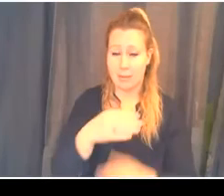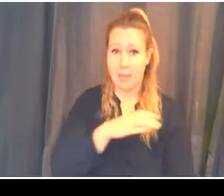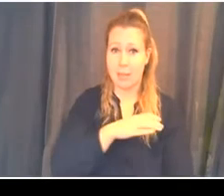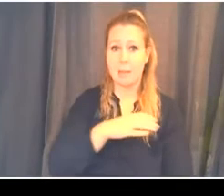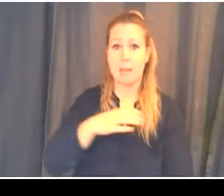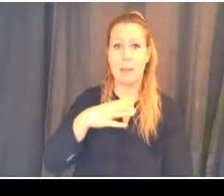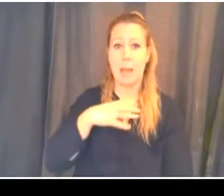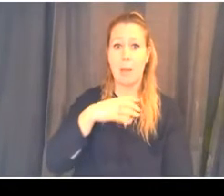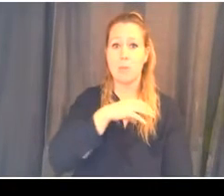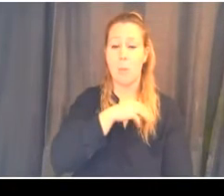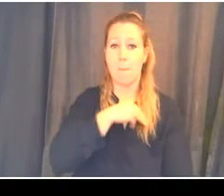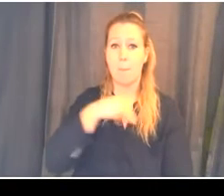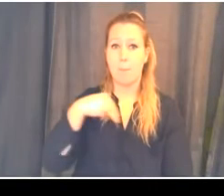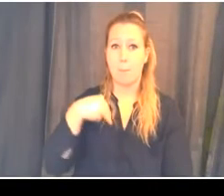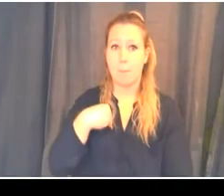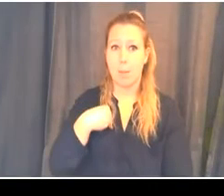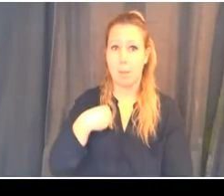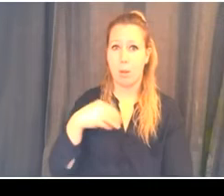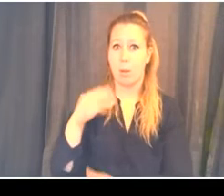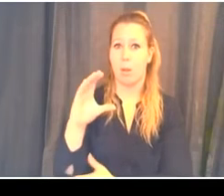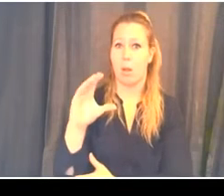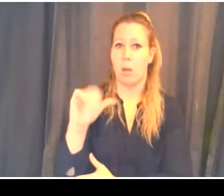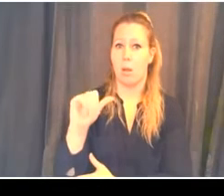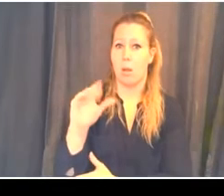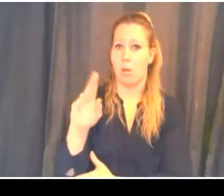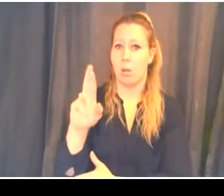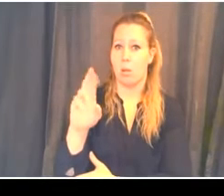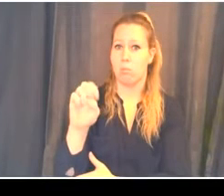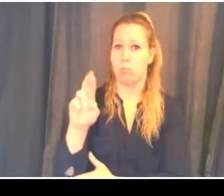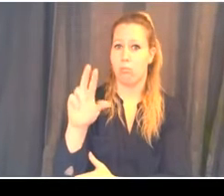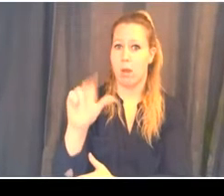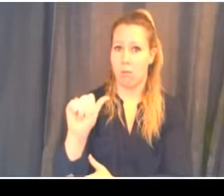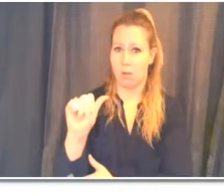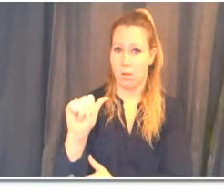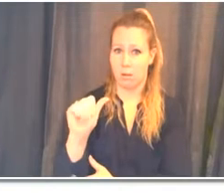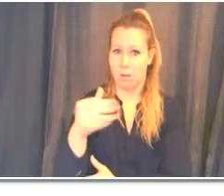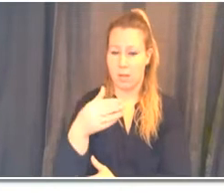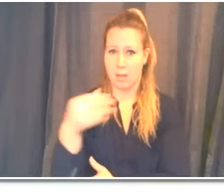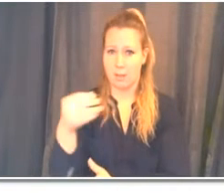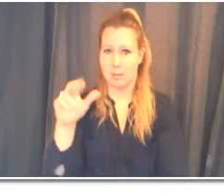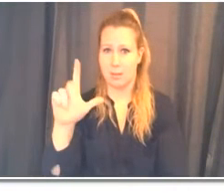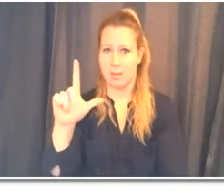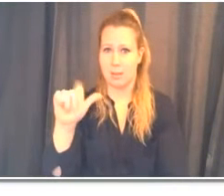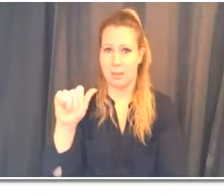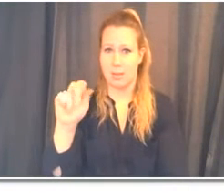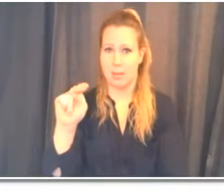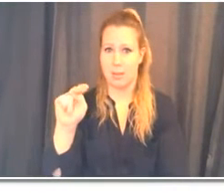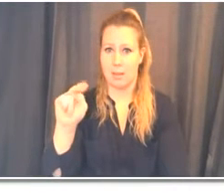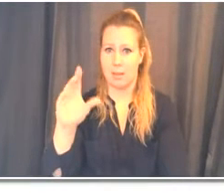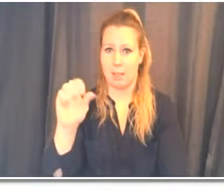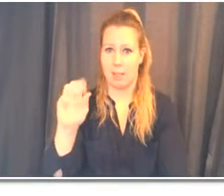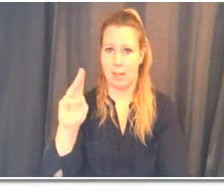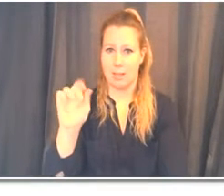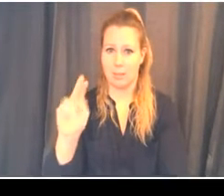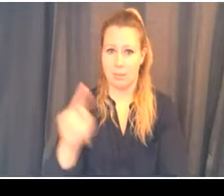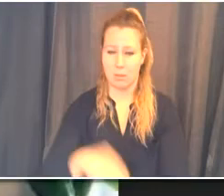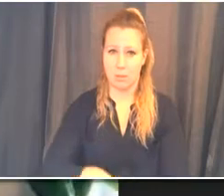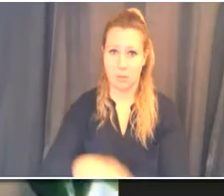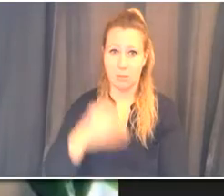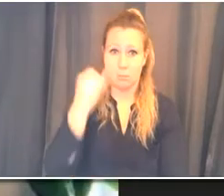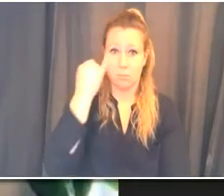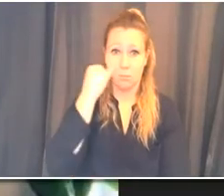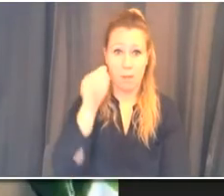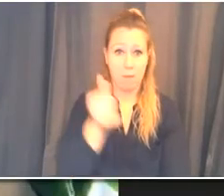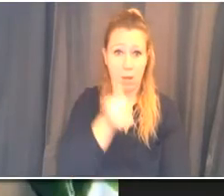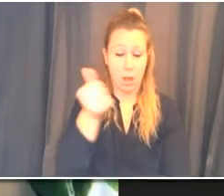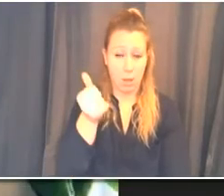hand in the um participant list uh thank you so much uh to the uh chairs and to